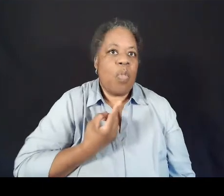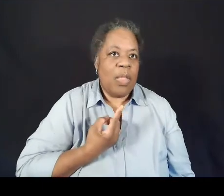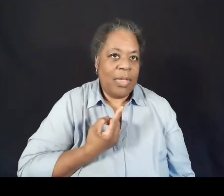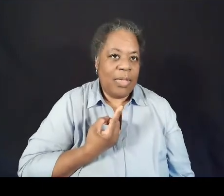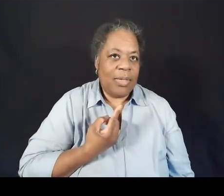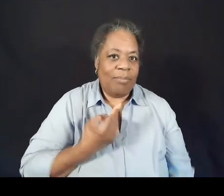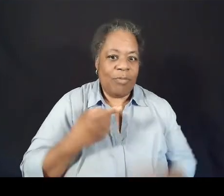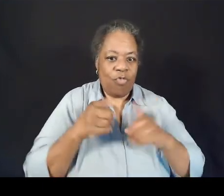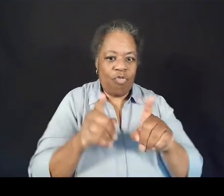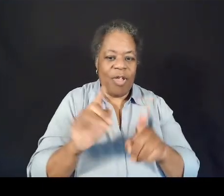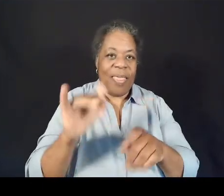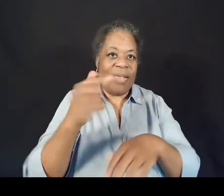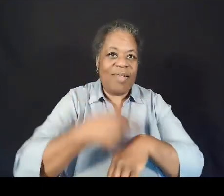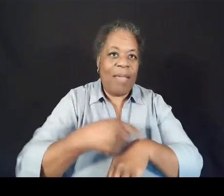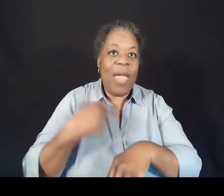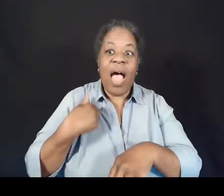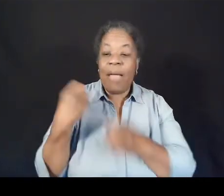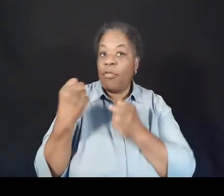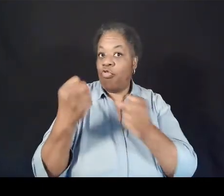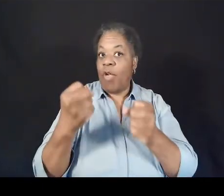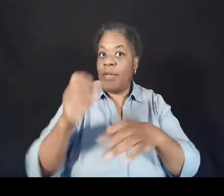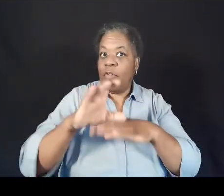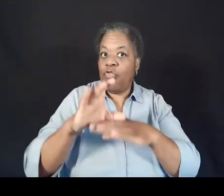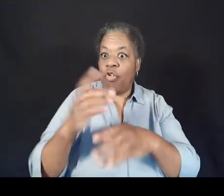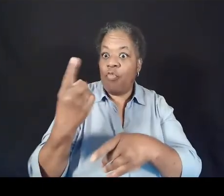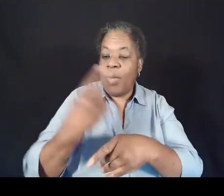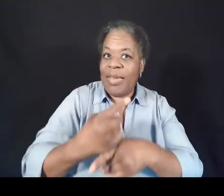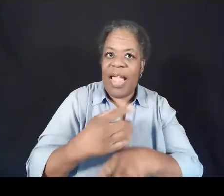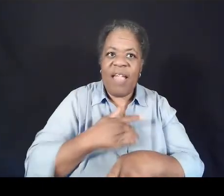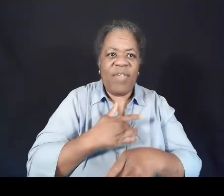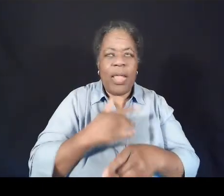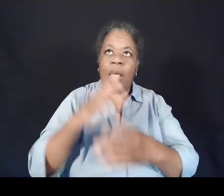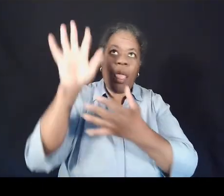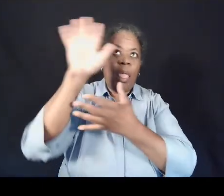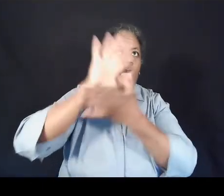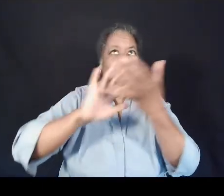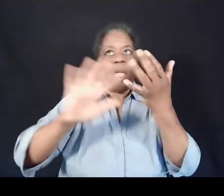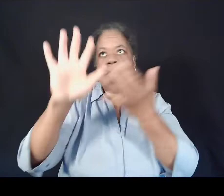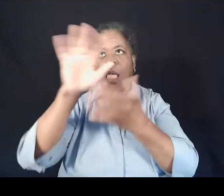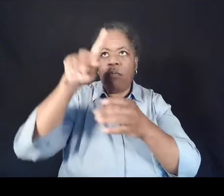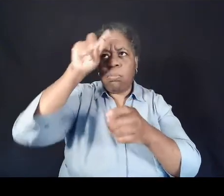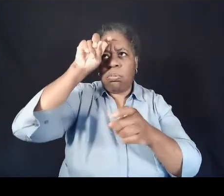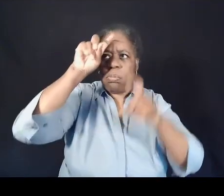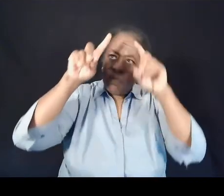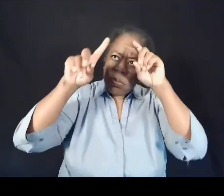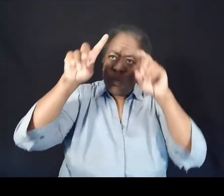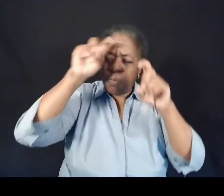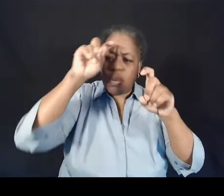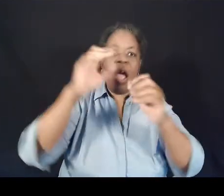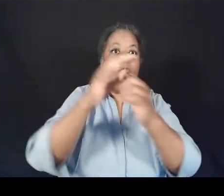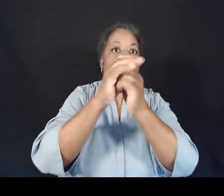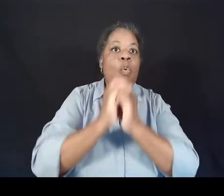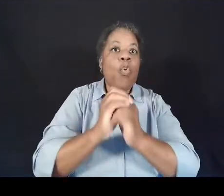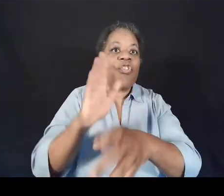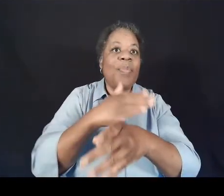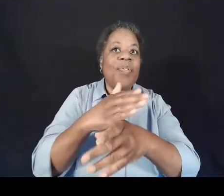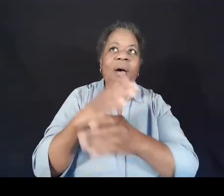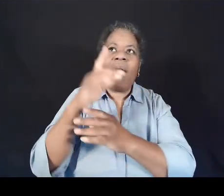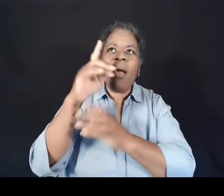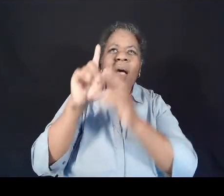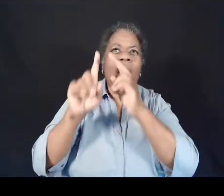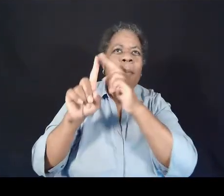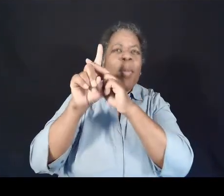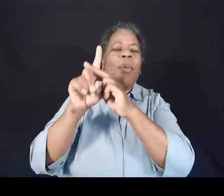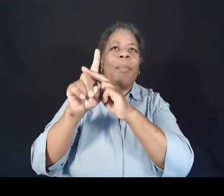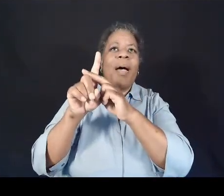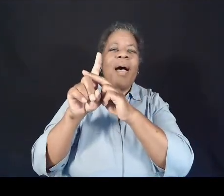Well, as I was driving to church one day, feeling all of this, a worship song came to mind, and I